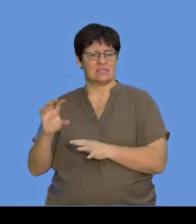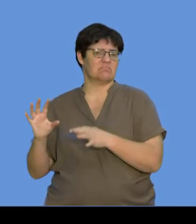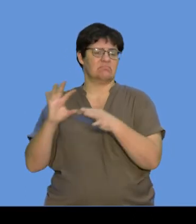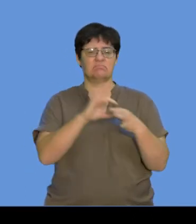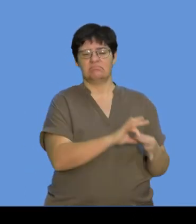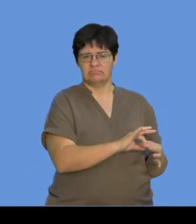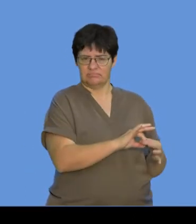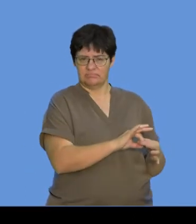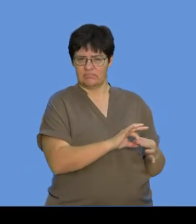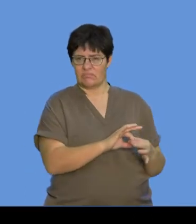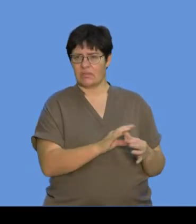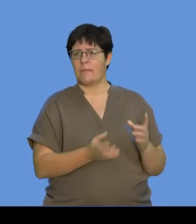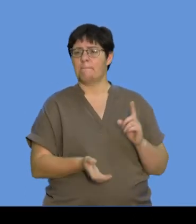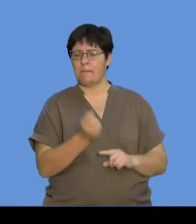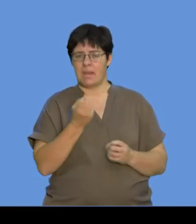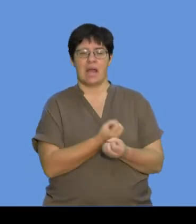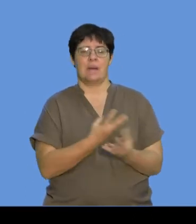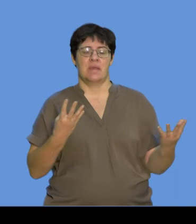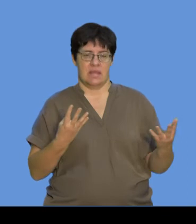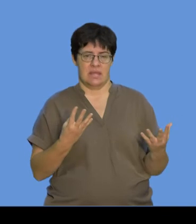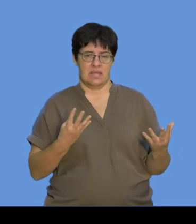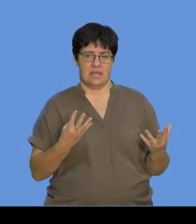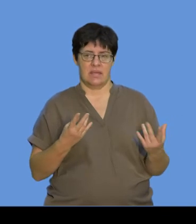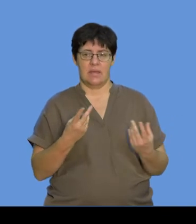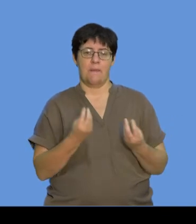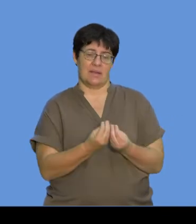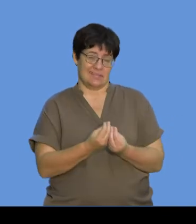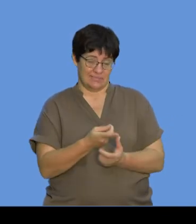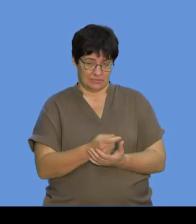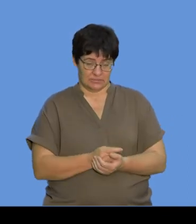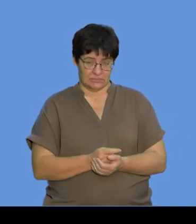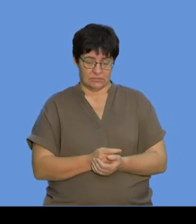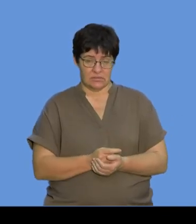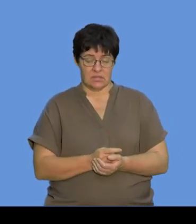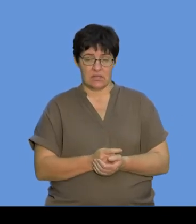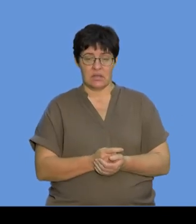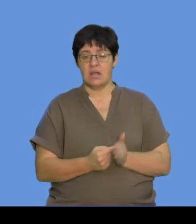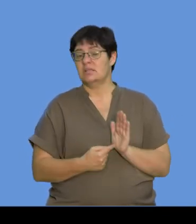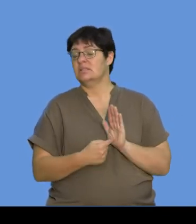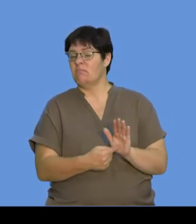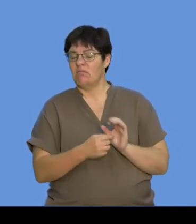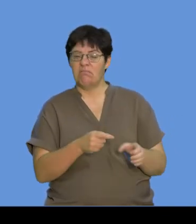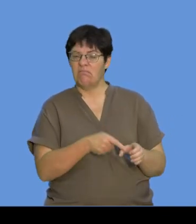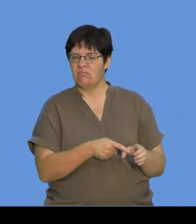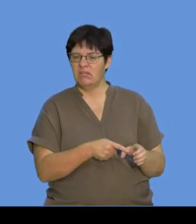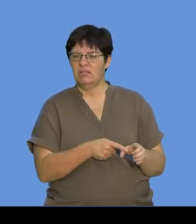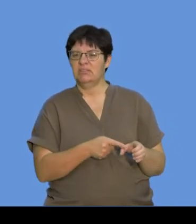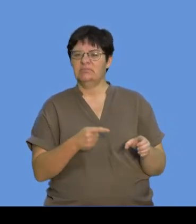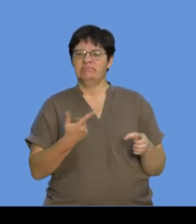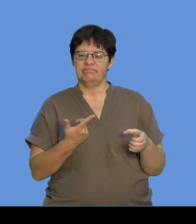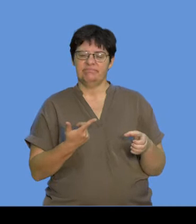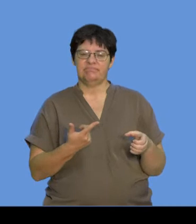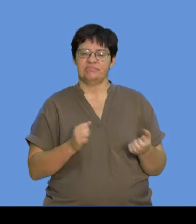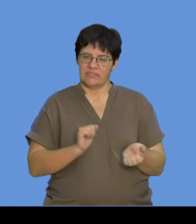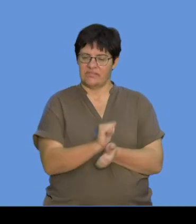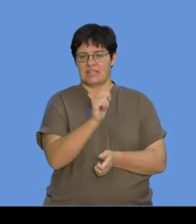terms of quantity of matter. Okay, so a sample of an element or compound in a gas phase has a fixed mass. So we always talk